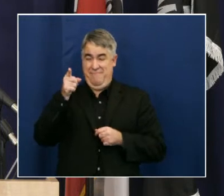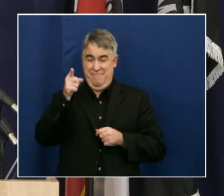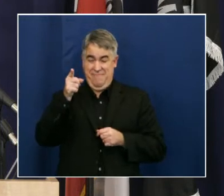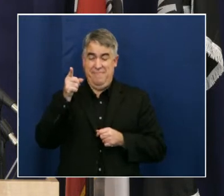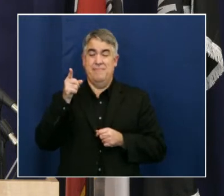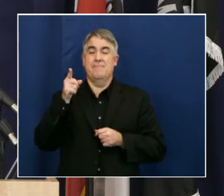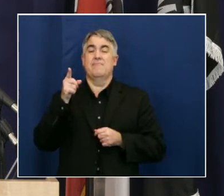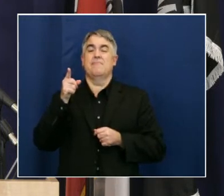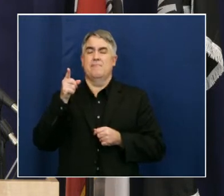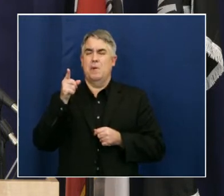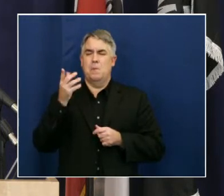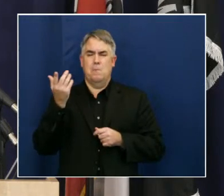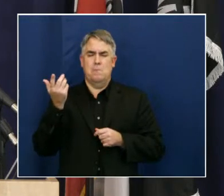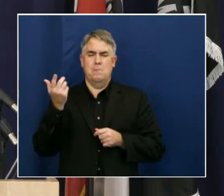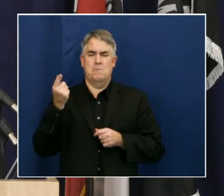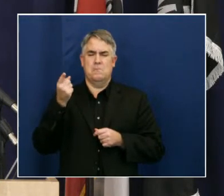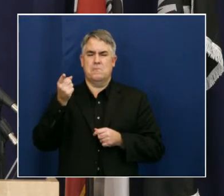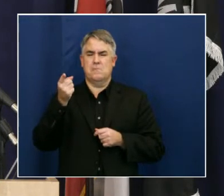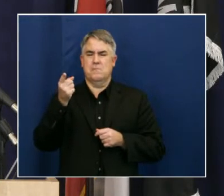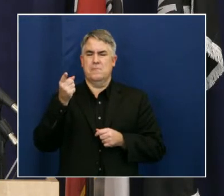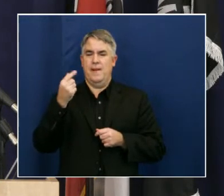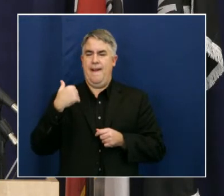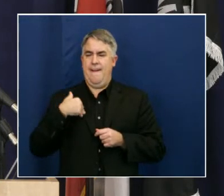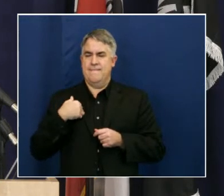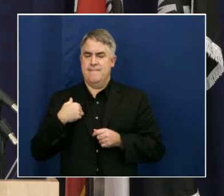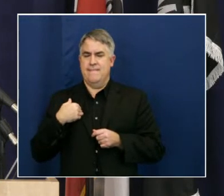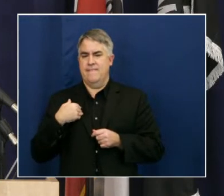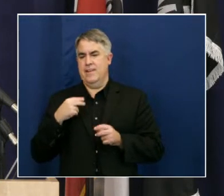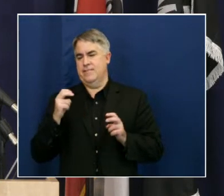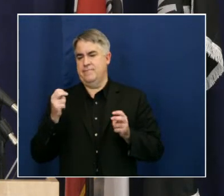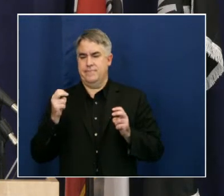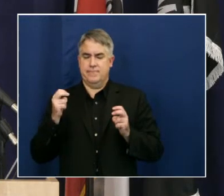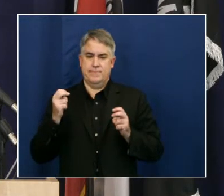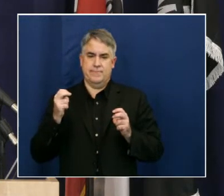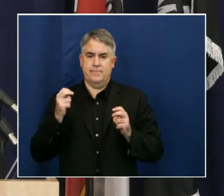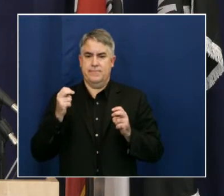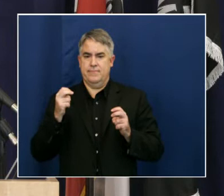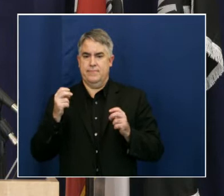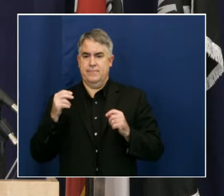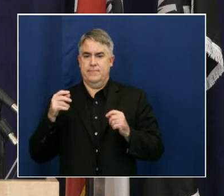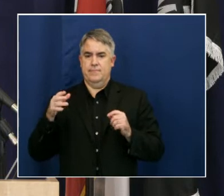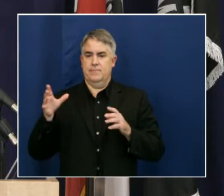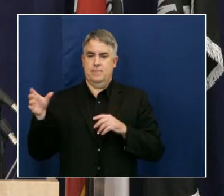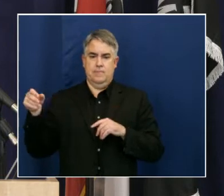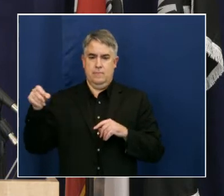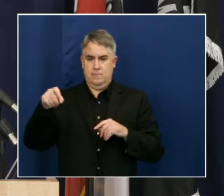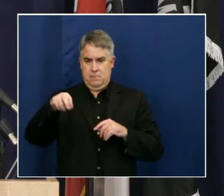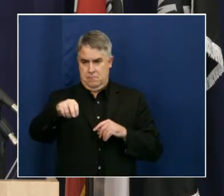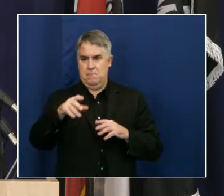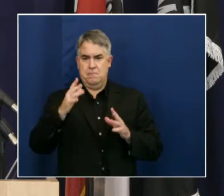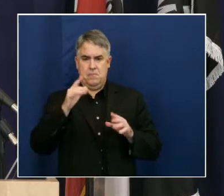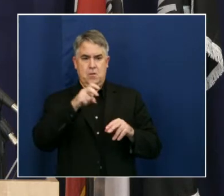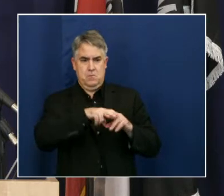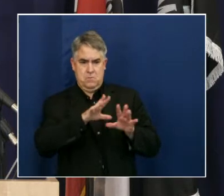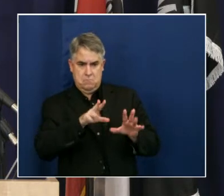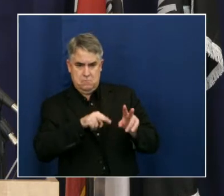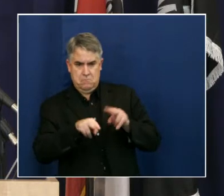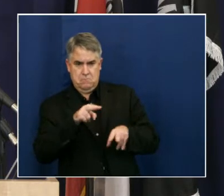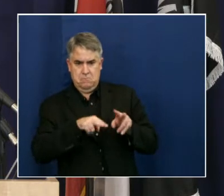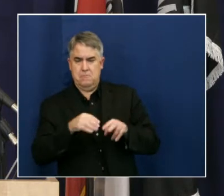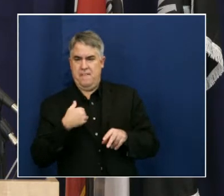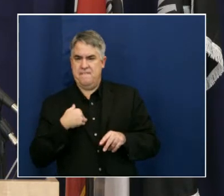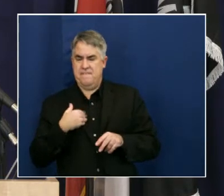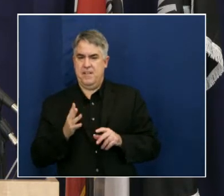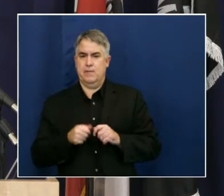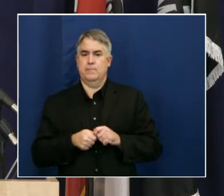being vaccinated at a pedestrian station there, so I just want to make sure that that option is known. If you are somebody who gets shots